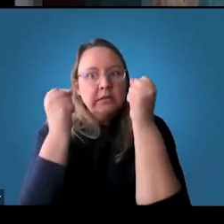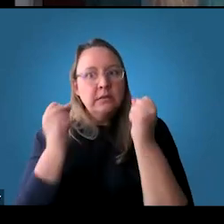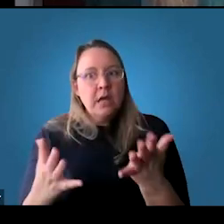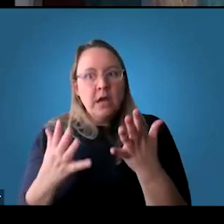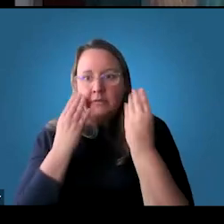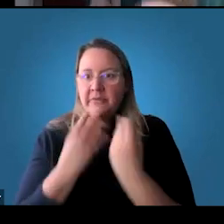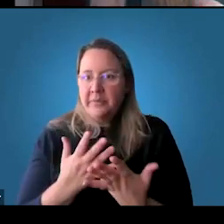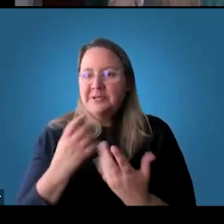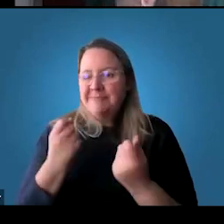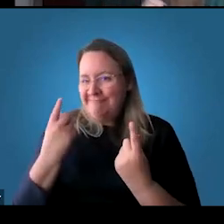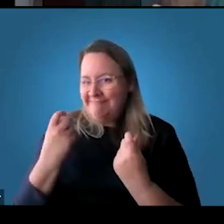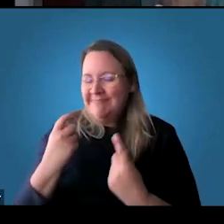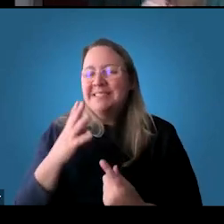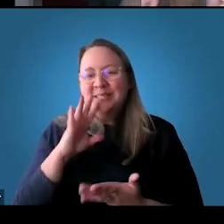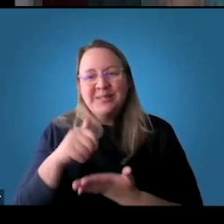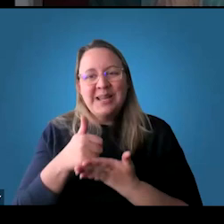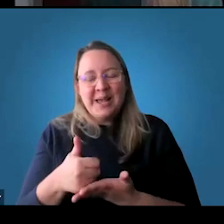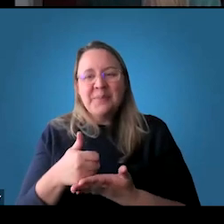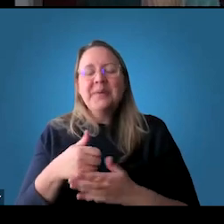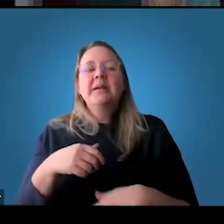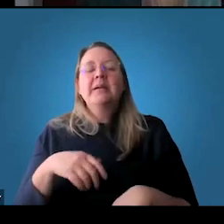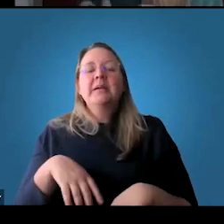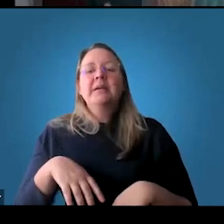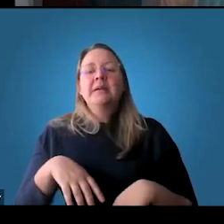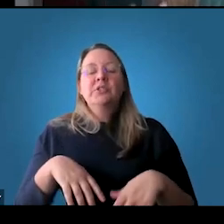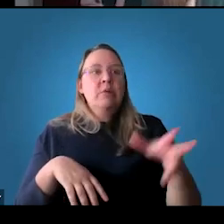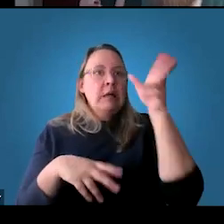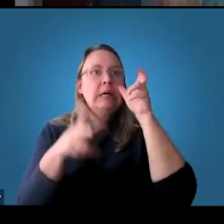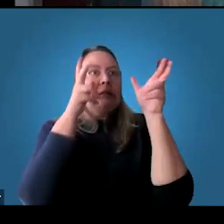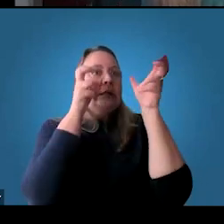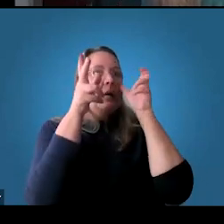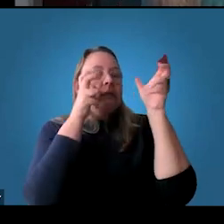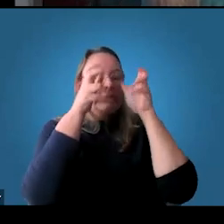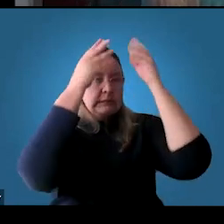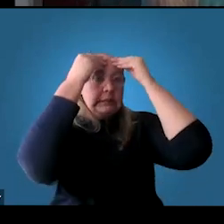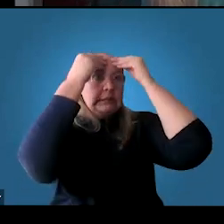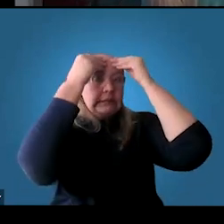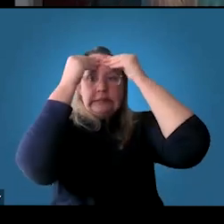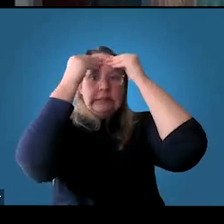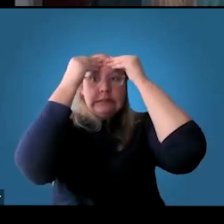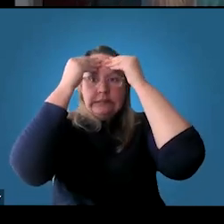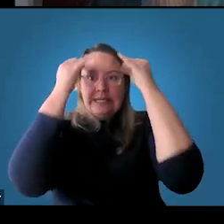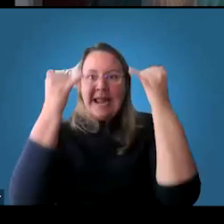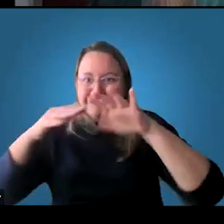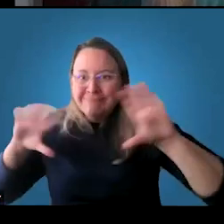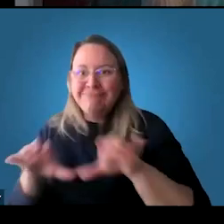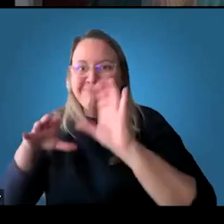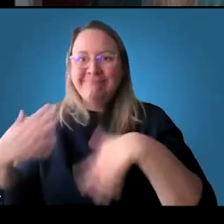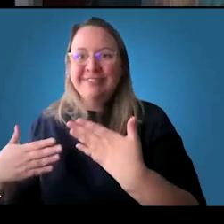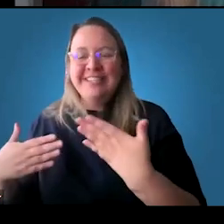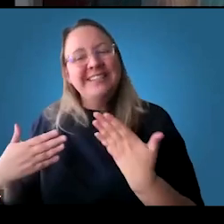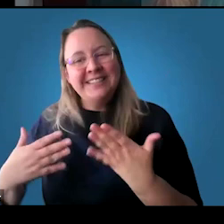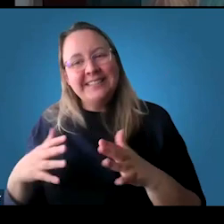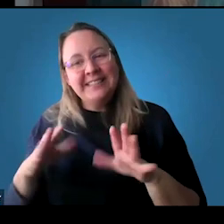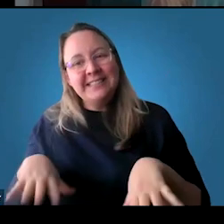ground today, so to help us move from sponge mode into action and accountability, I invite you to take a